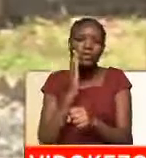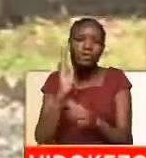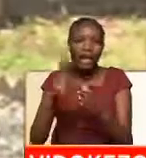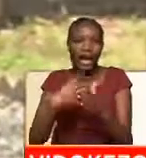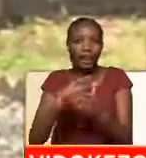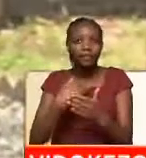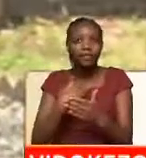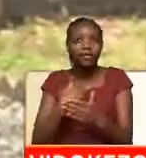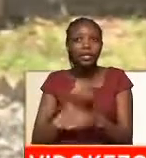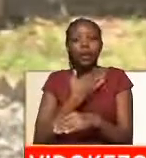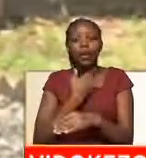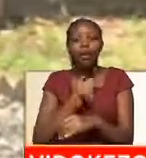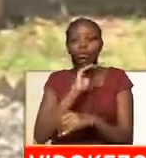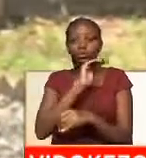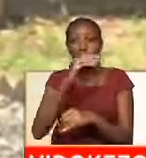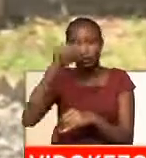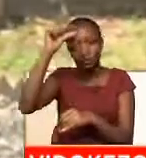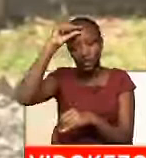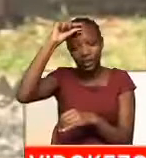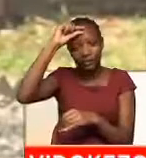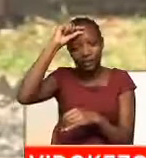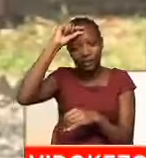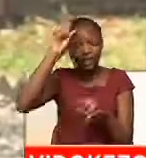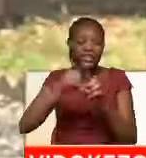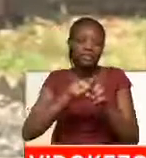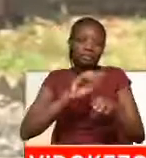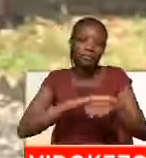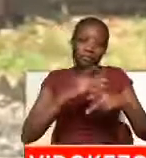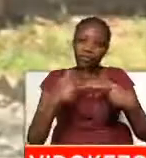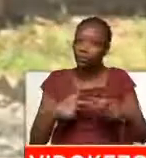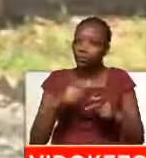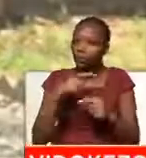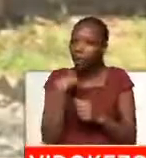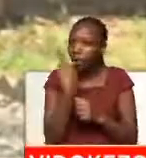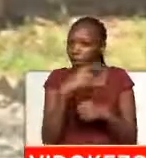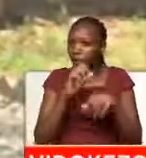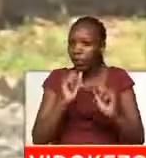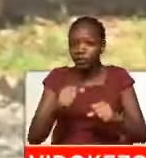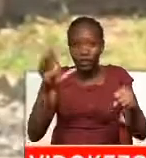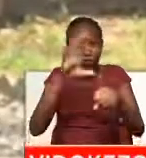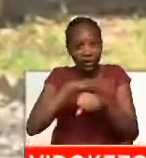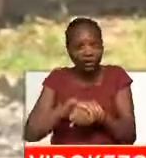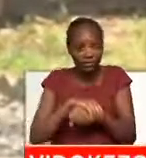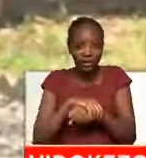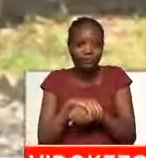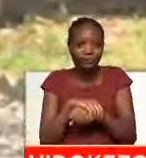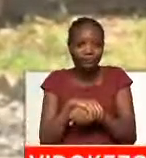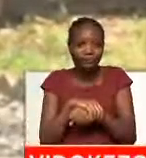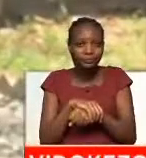urge the government and well-wishers, those who can afford,